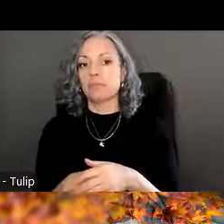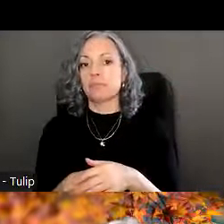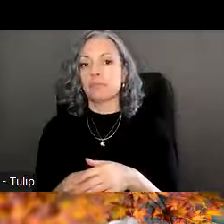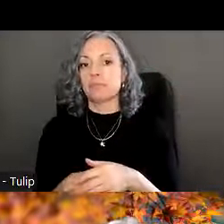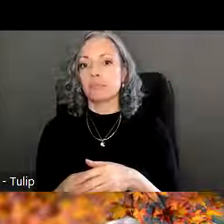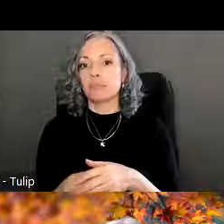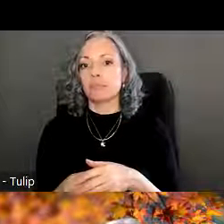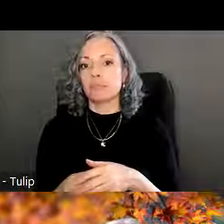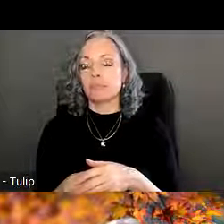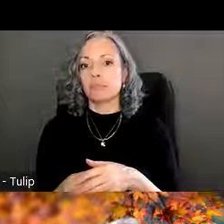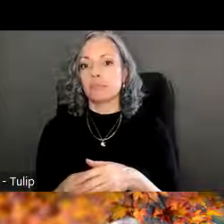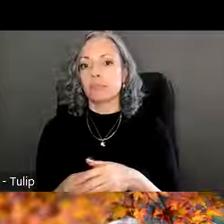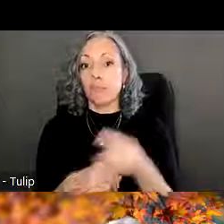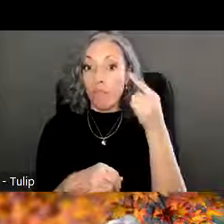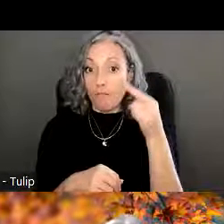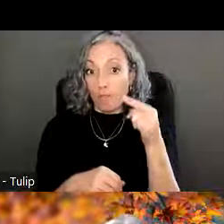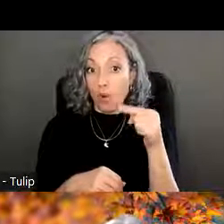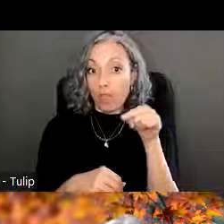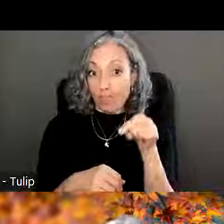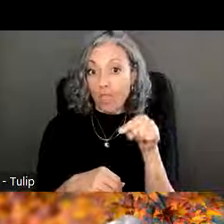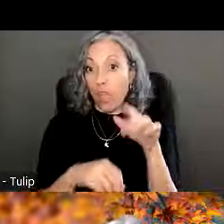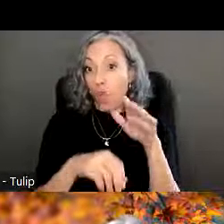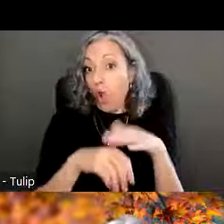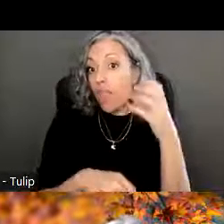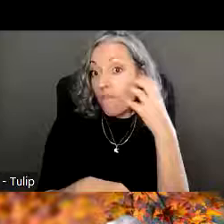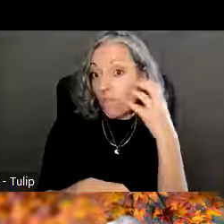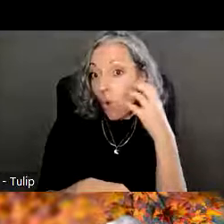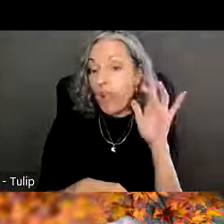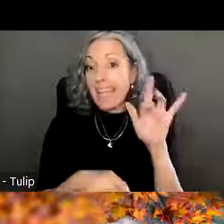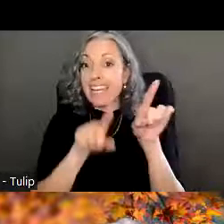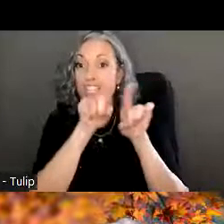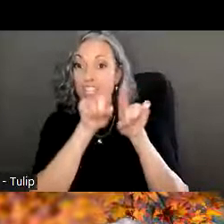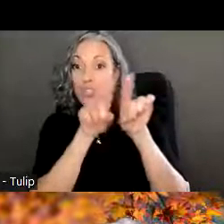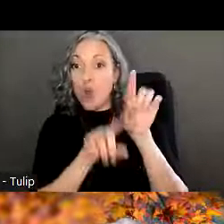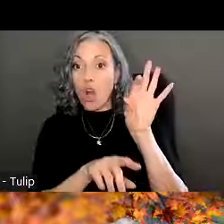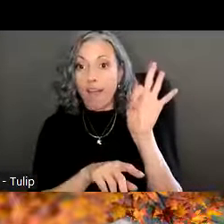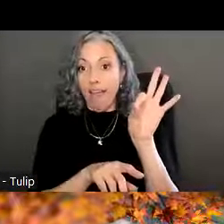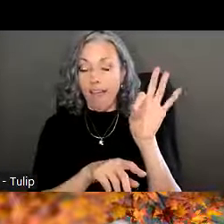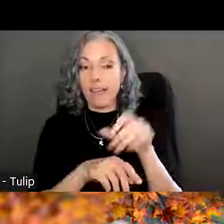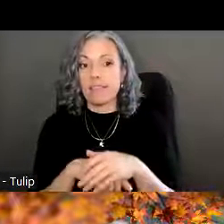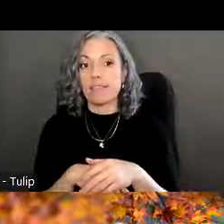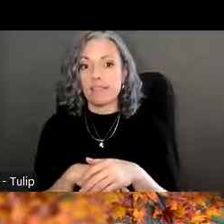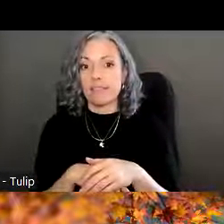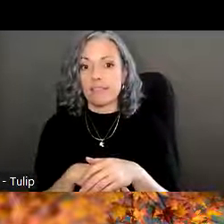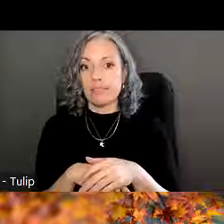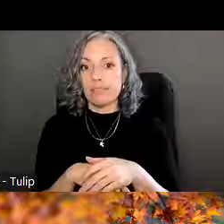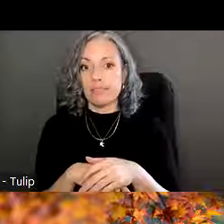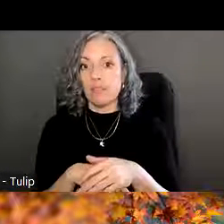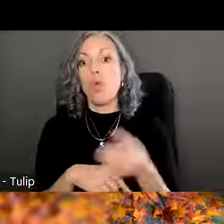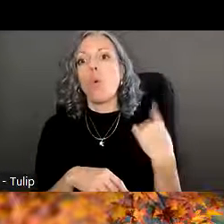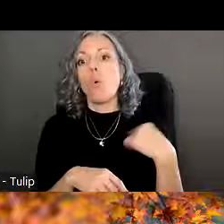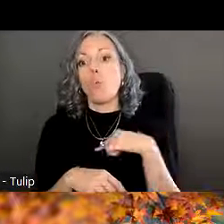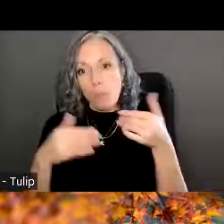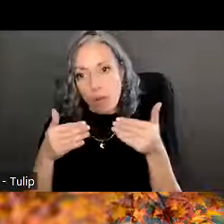And for those appearing on the phone, you would press *9 on your dial pad, and in both cases, we would unmute your